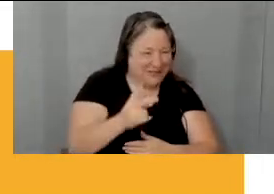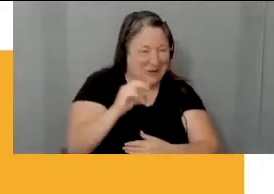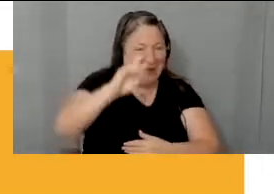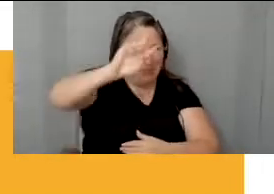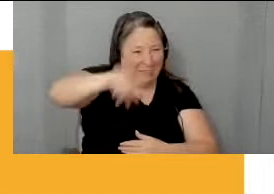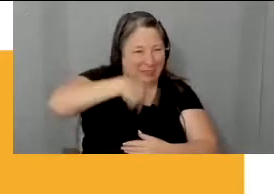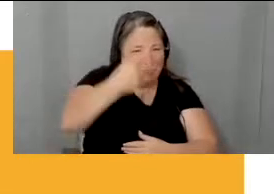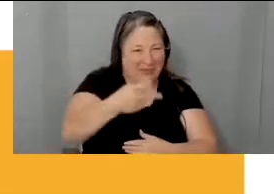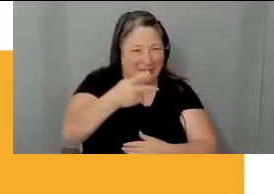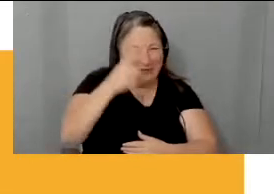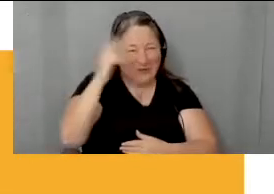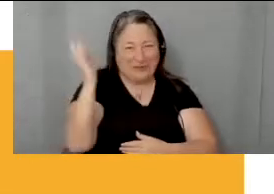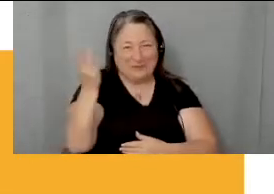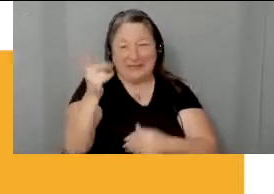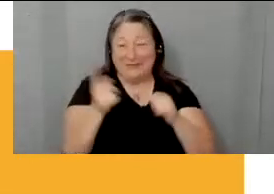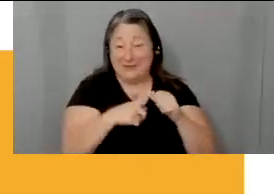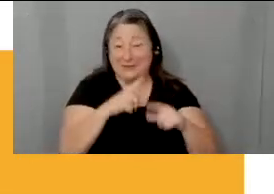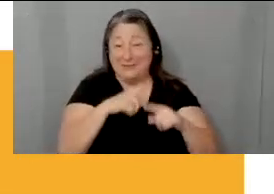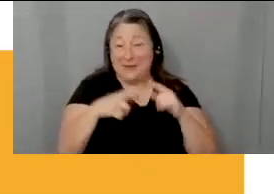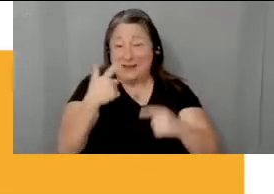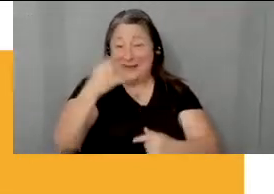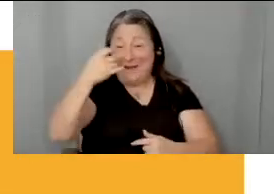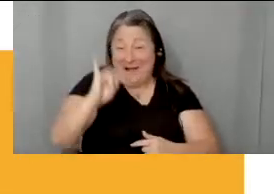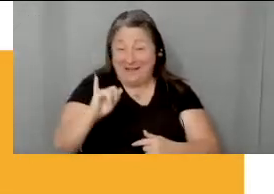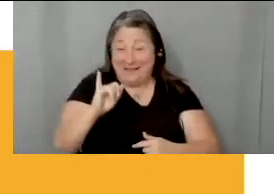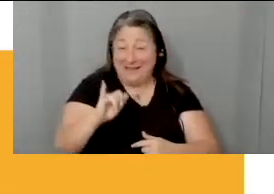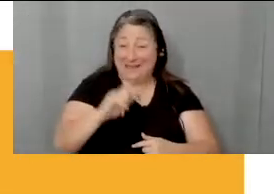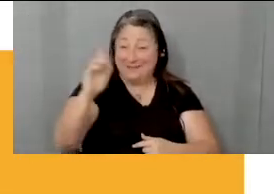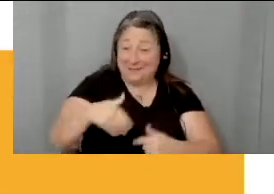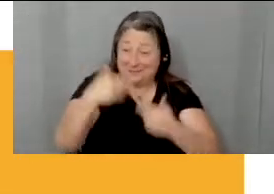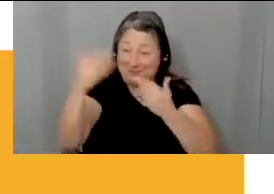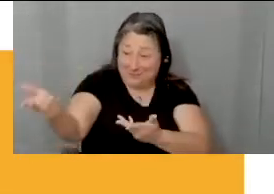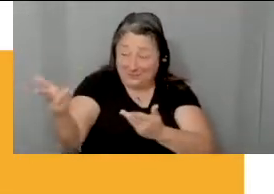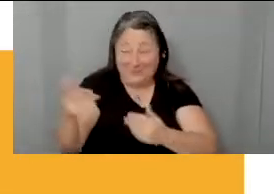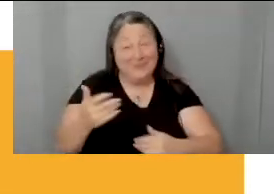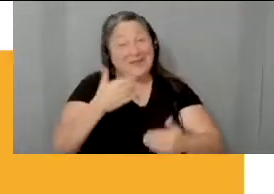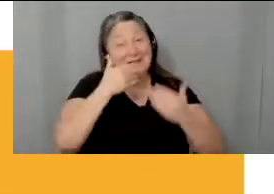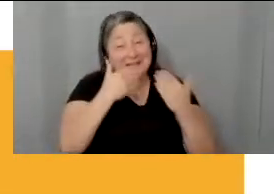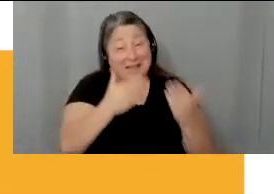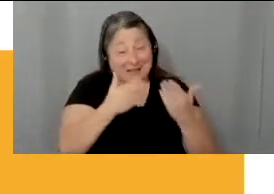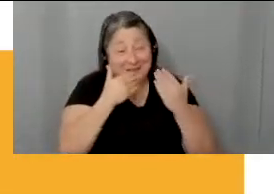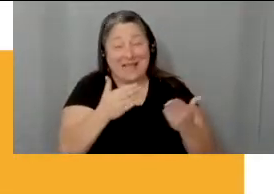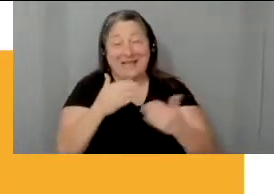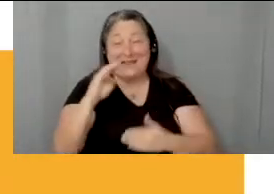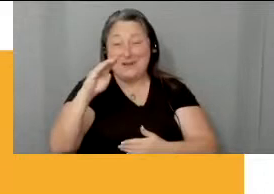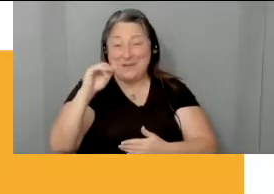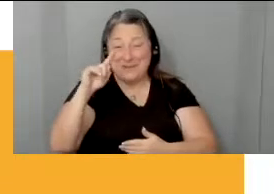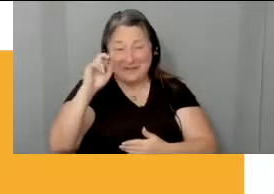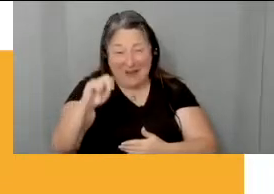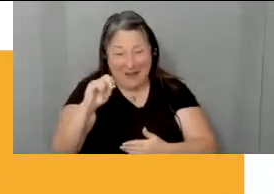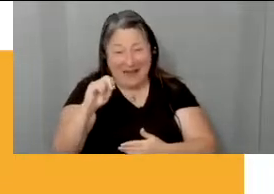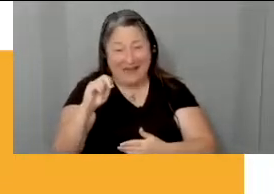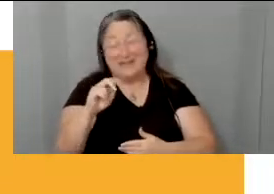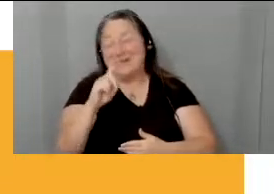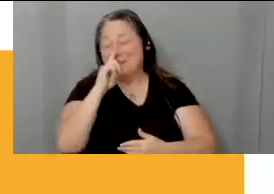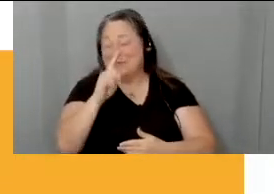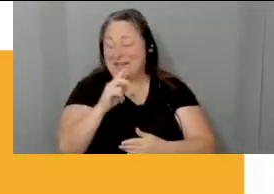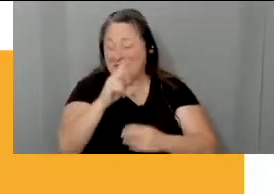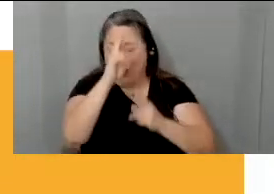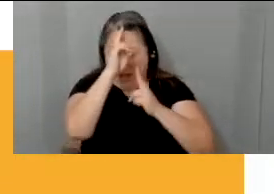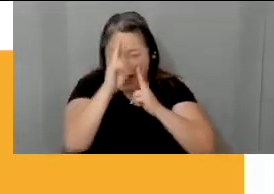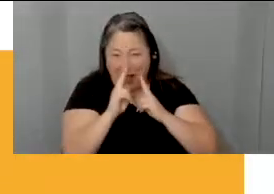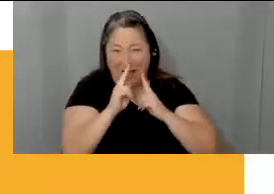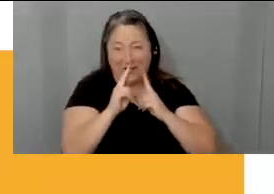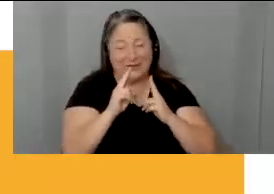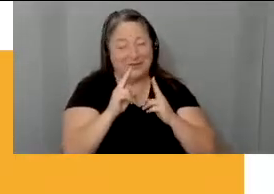Golly, I turn it over to you. Thank you. Thank you, Matan. It is a privilege and a pleasure